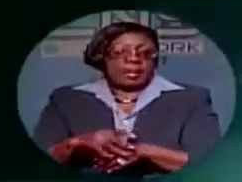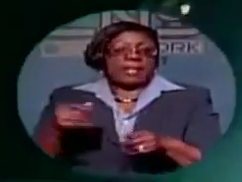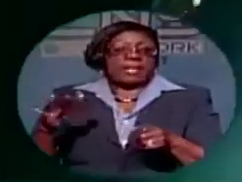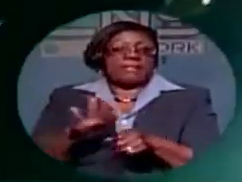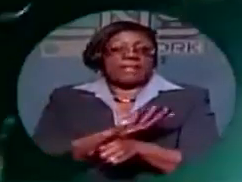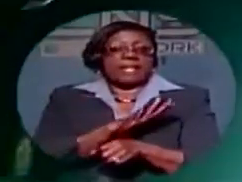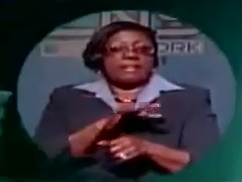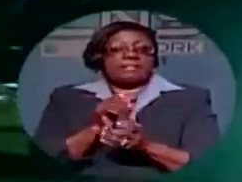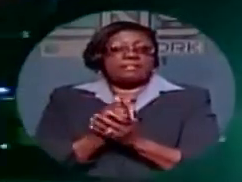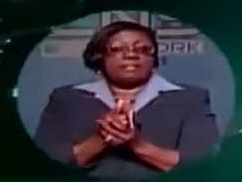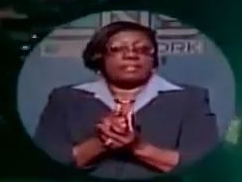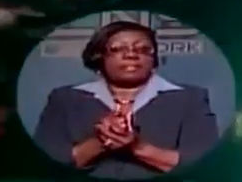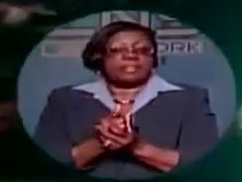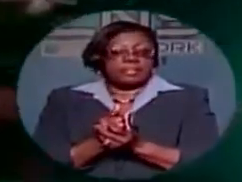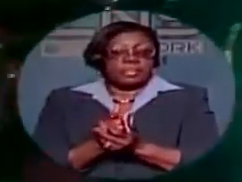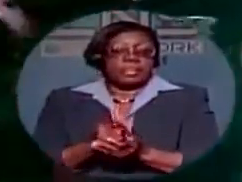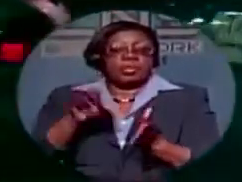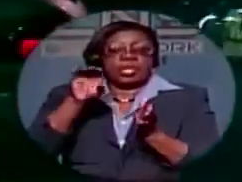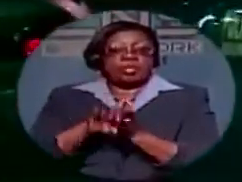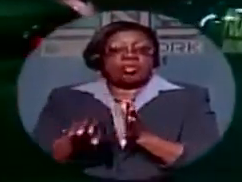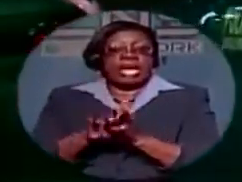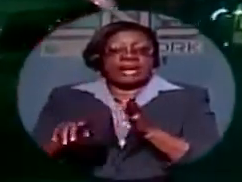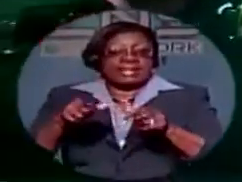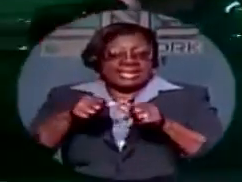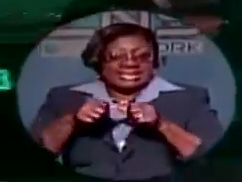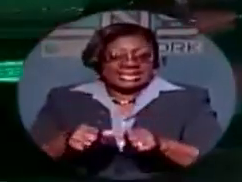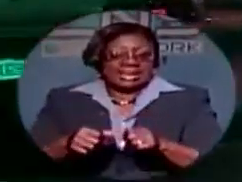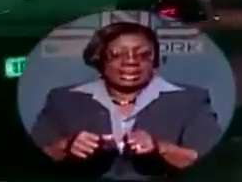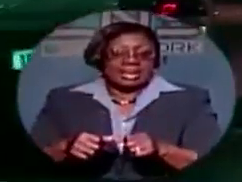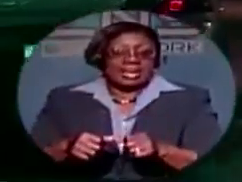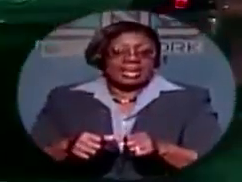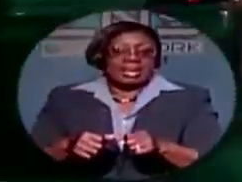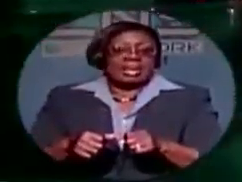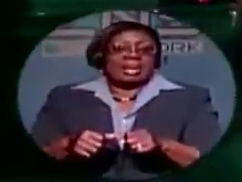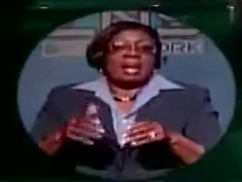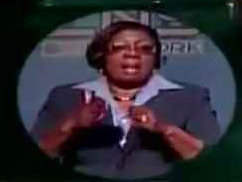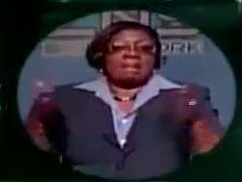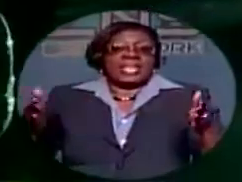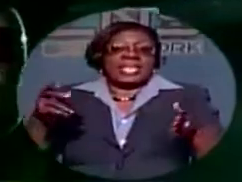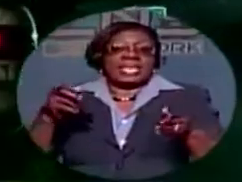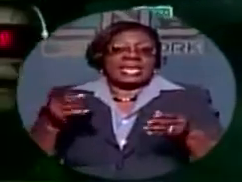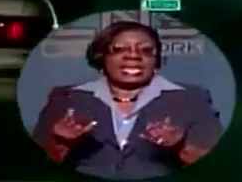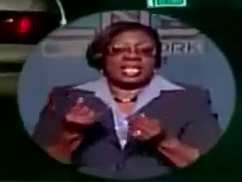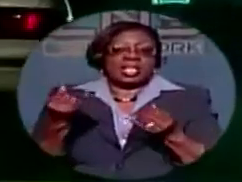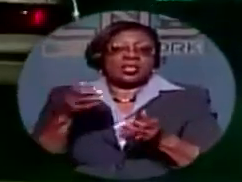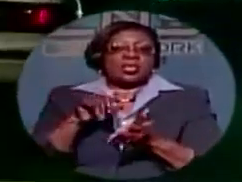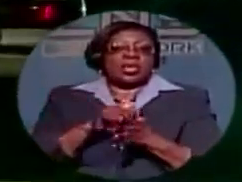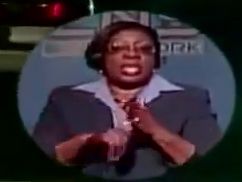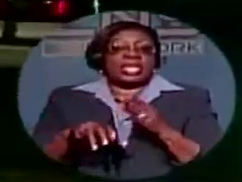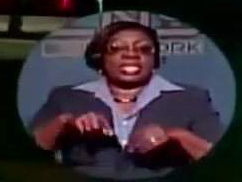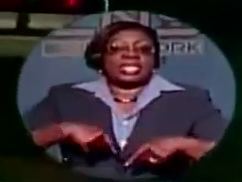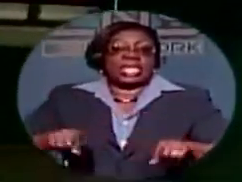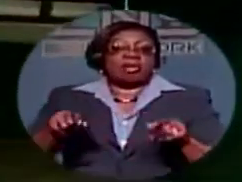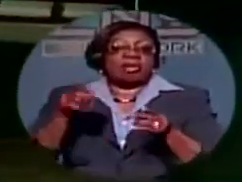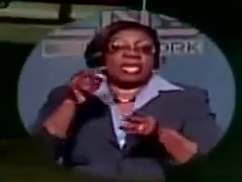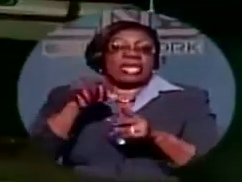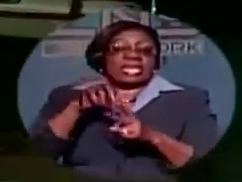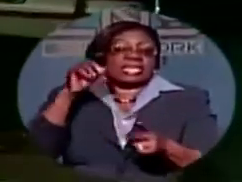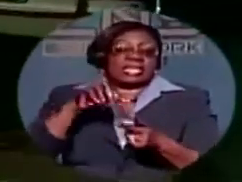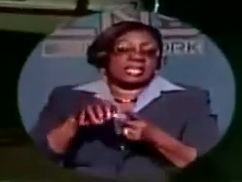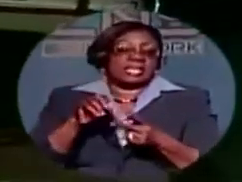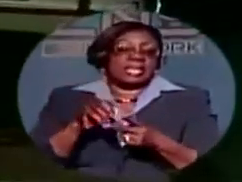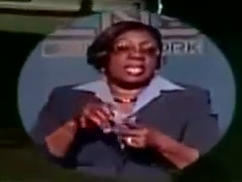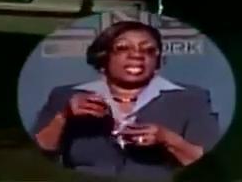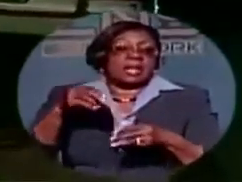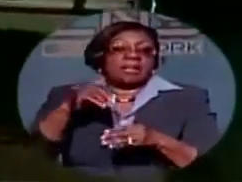agenda. With crime still a burning issue into general elections, Minister Turnquest says the launch of a five-year national anti-drug strategy, the